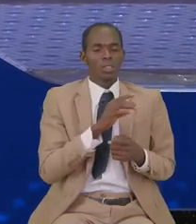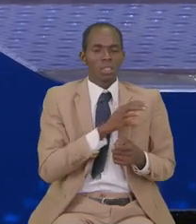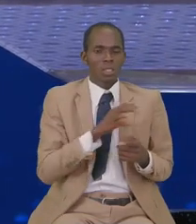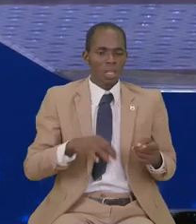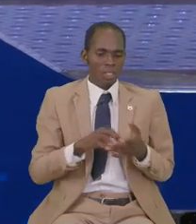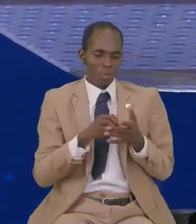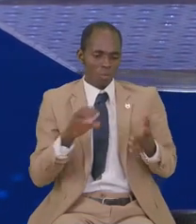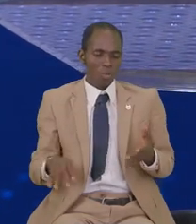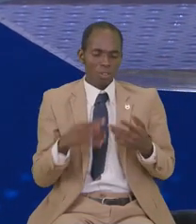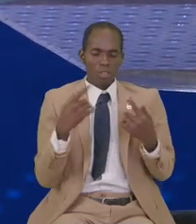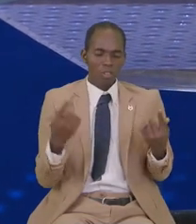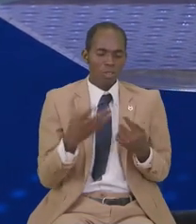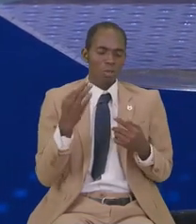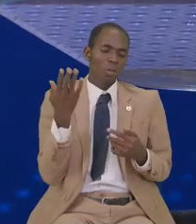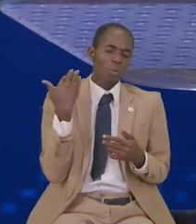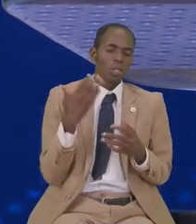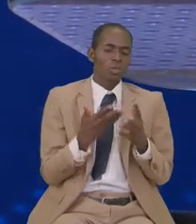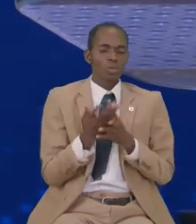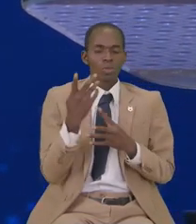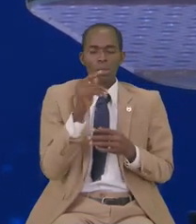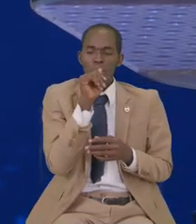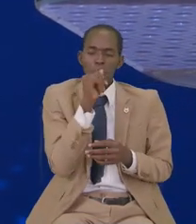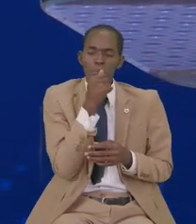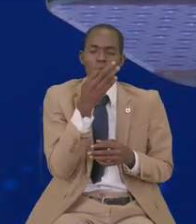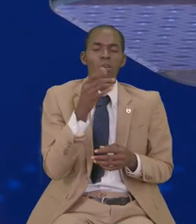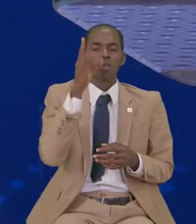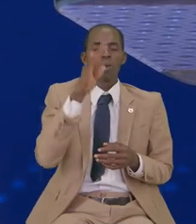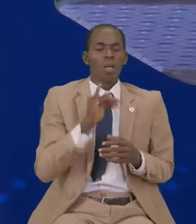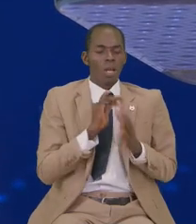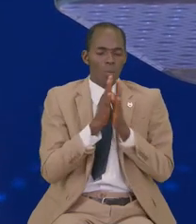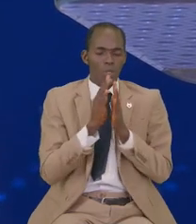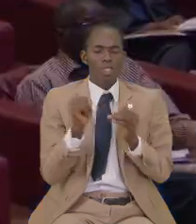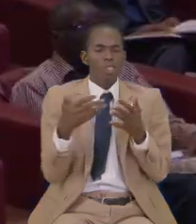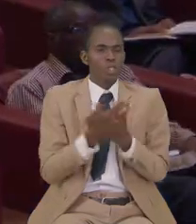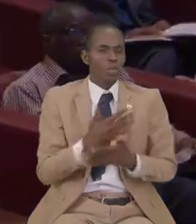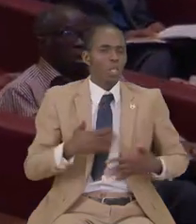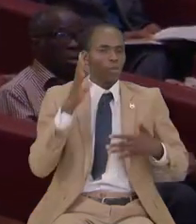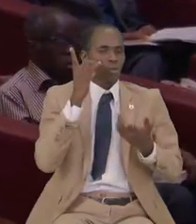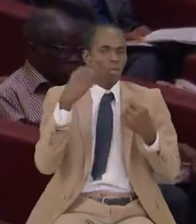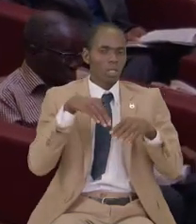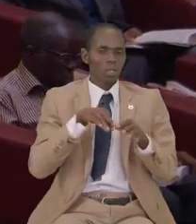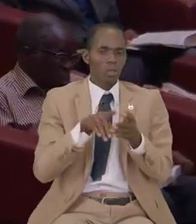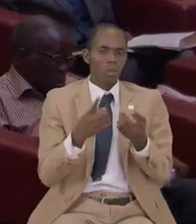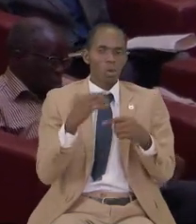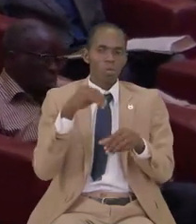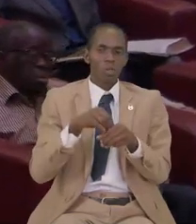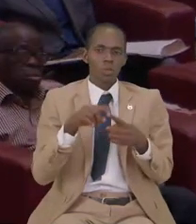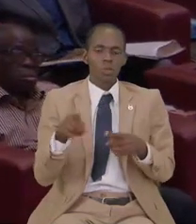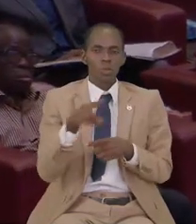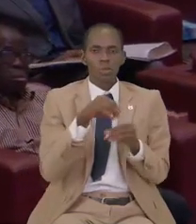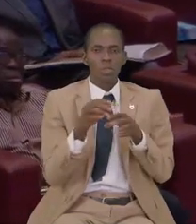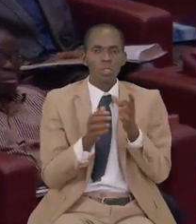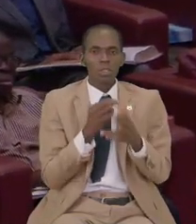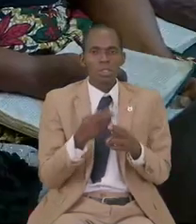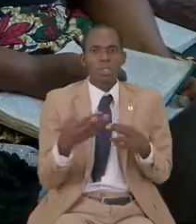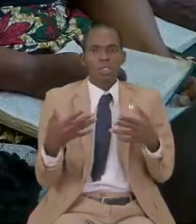the forbearance of God. I pray that a new life will come to you. A new strength, a new energy will